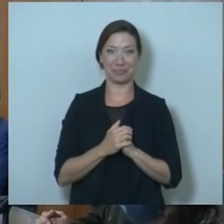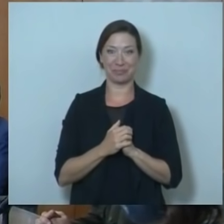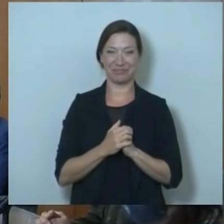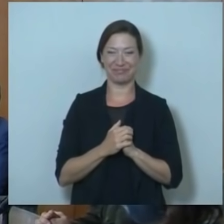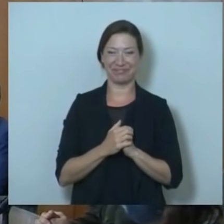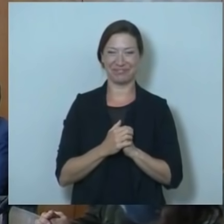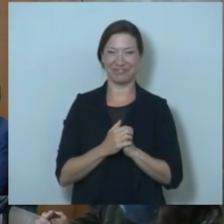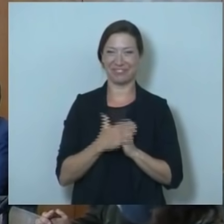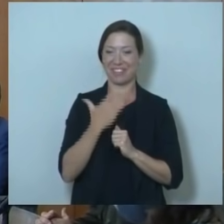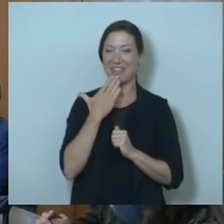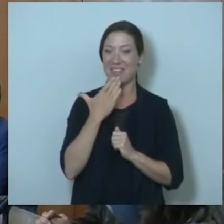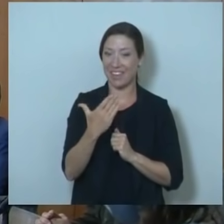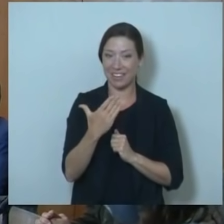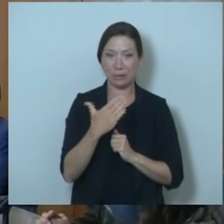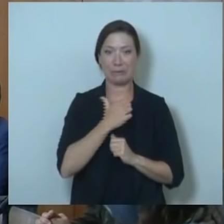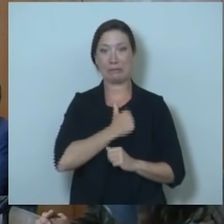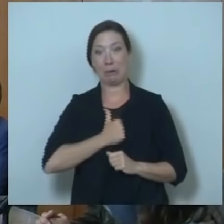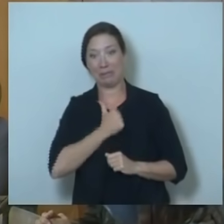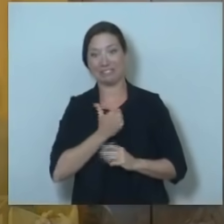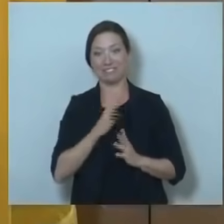you. Sorry about that.